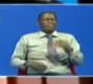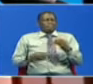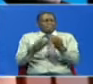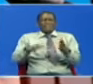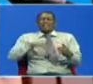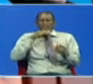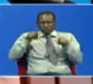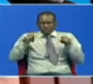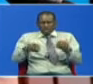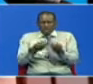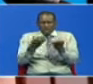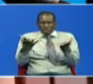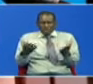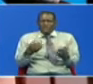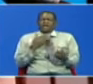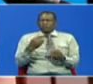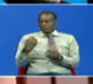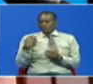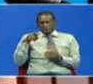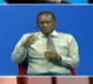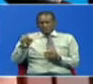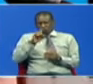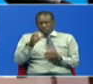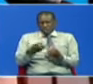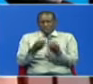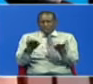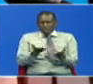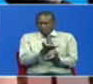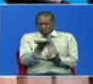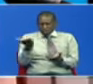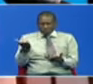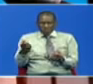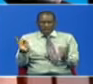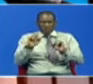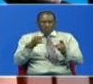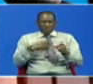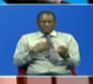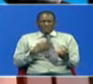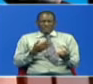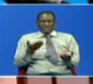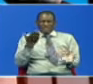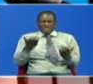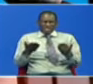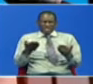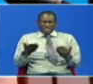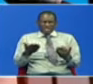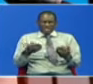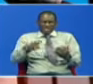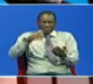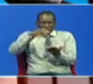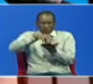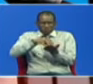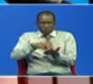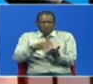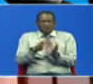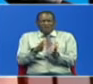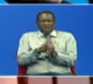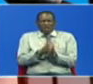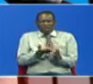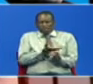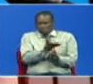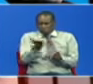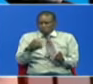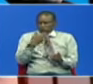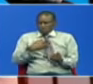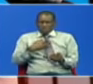many, and I'm looking for numbers for this question, how many of those did not have any underlying conditions? And for those who